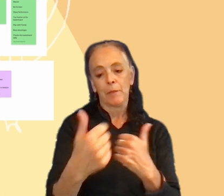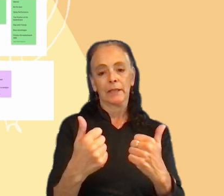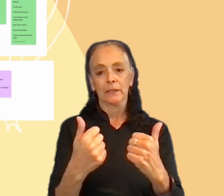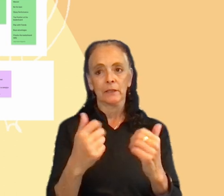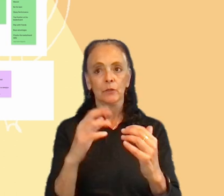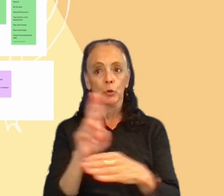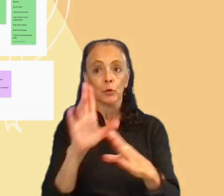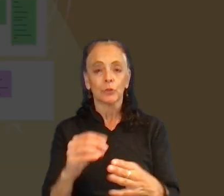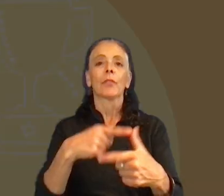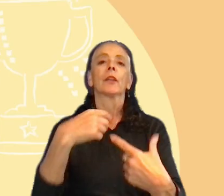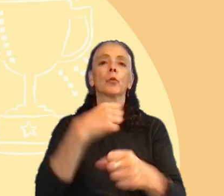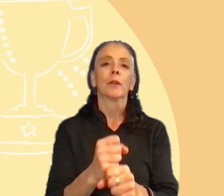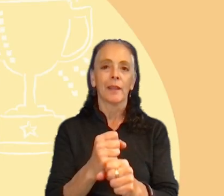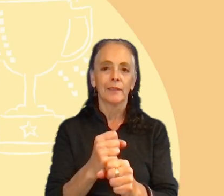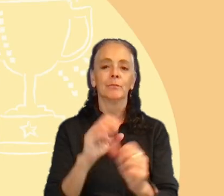personas